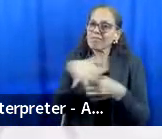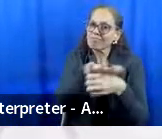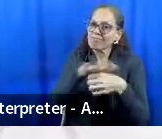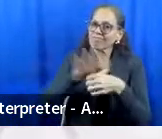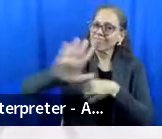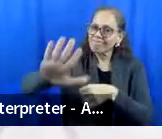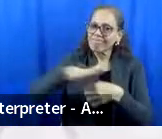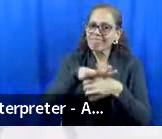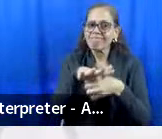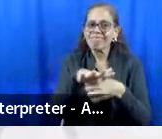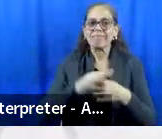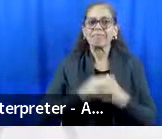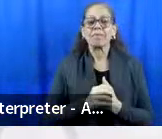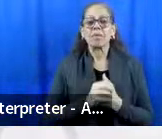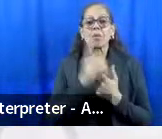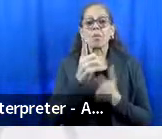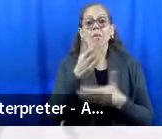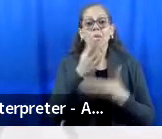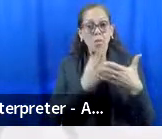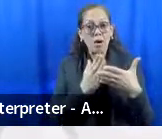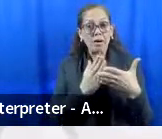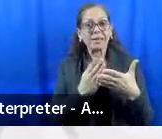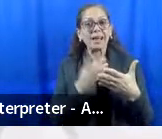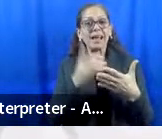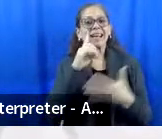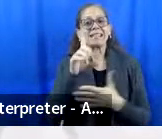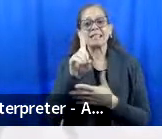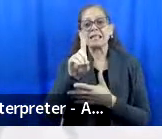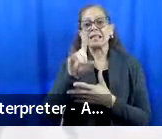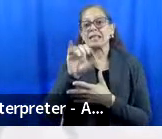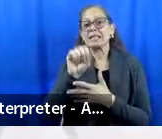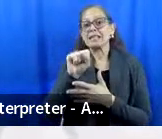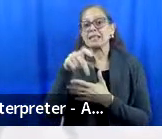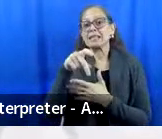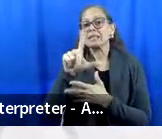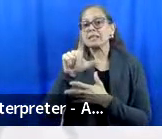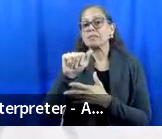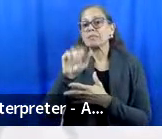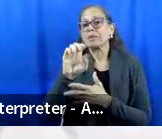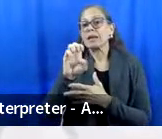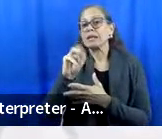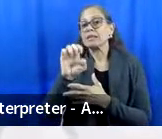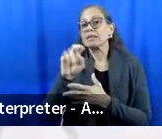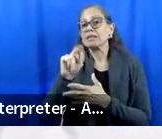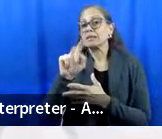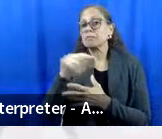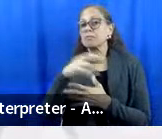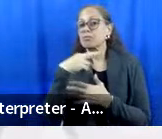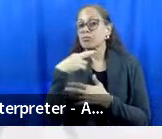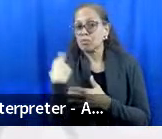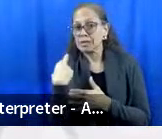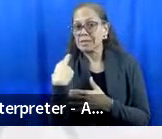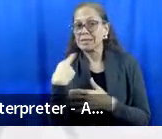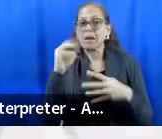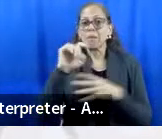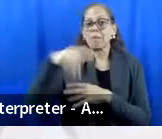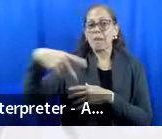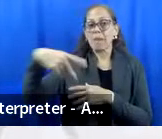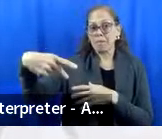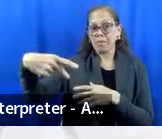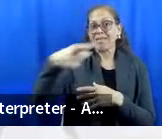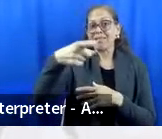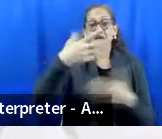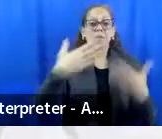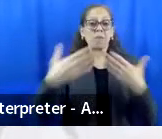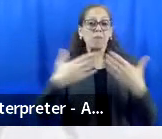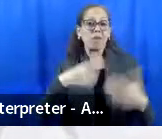One component of the data tool will be a displacement risk index map. This map will illustrate the level of risk that residents of a neighborhood may